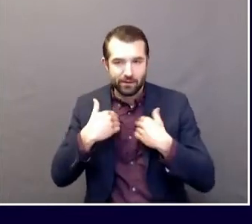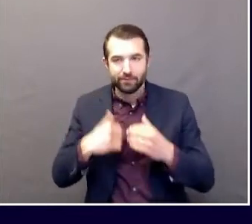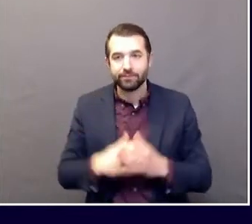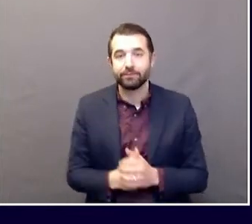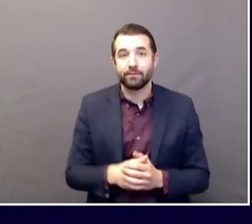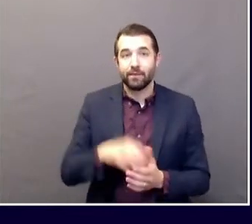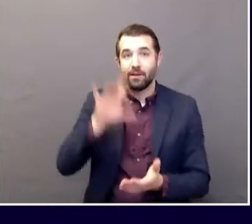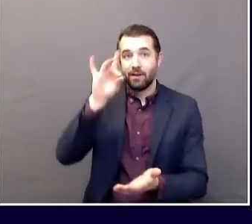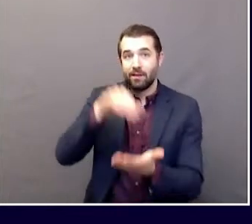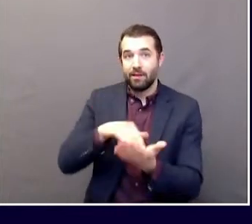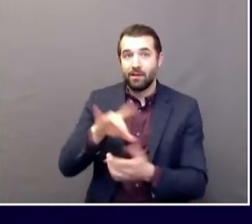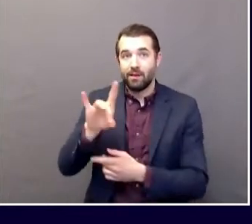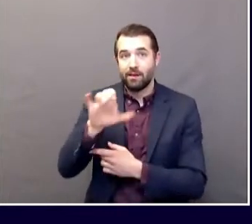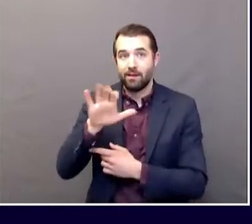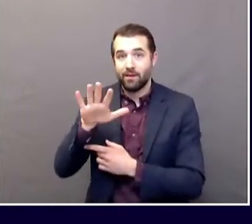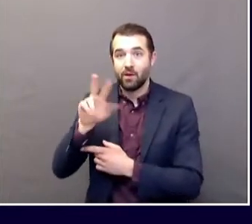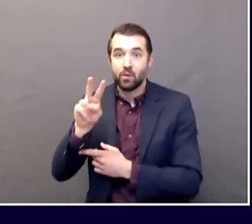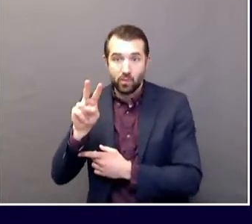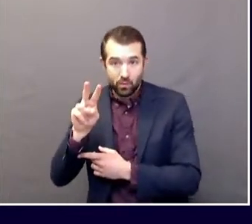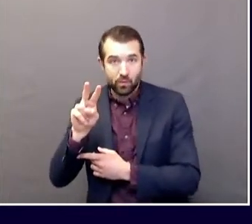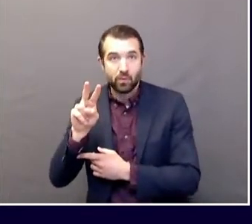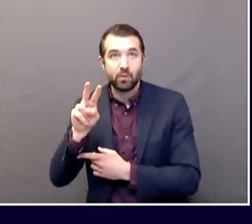8,852 are probable cases.